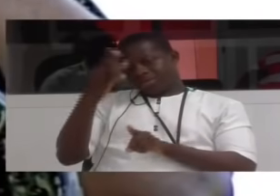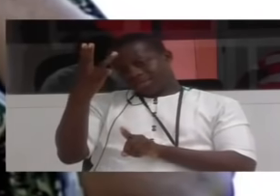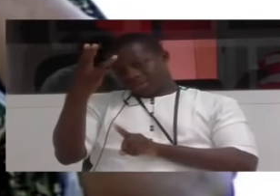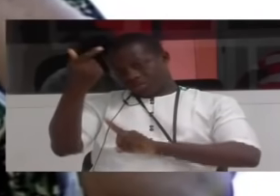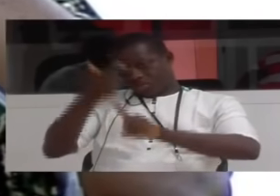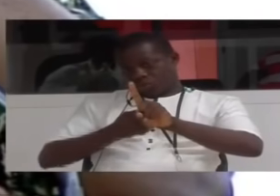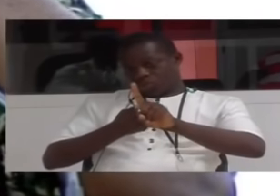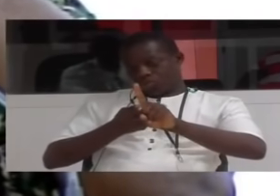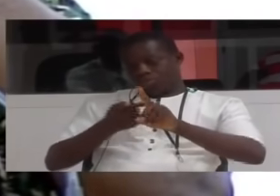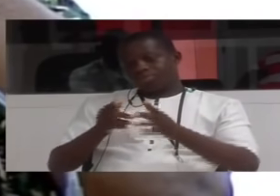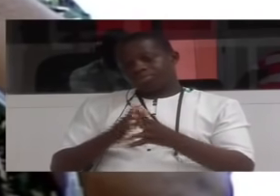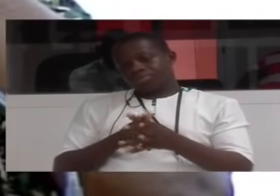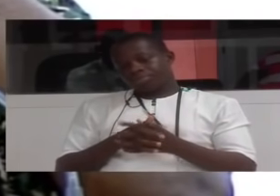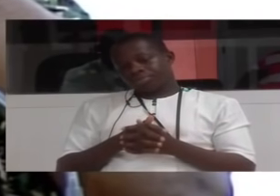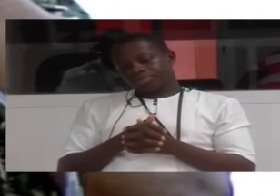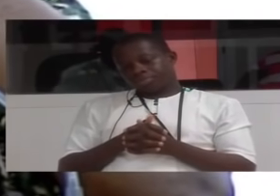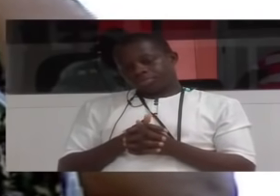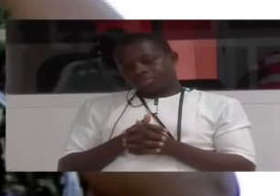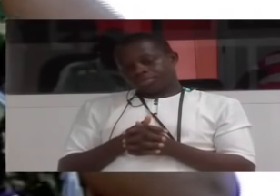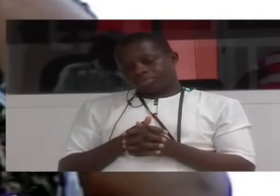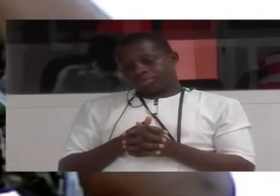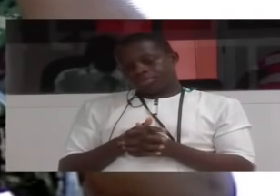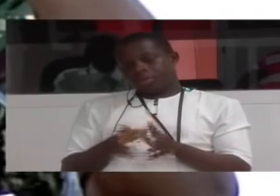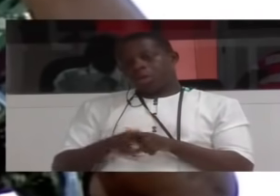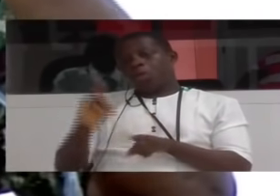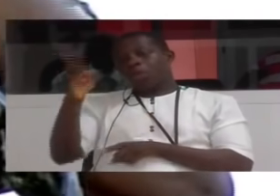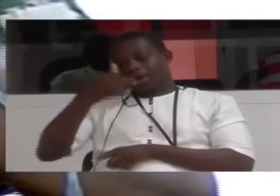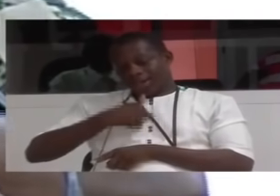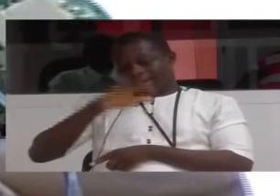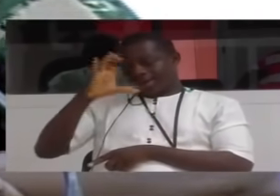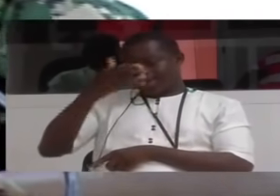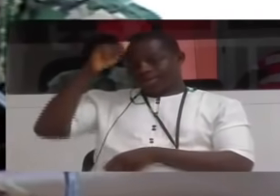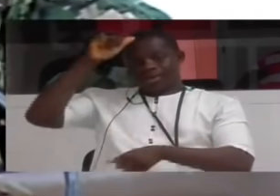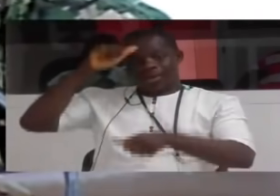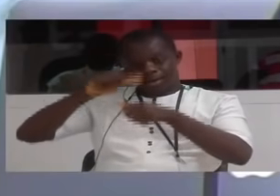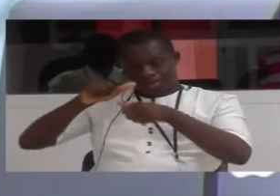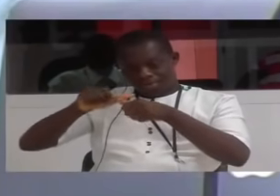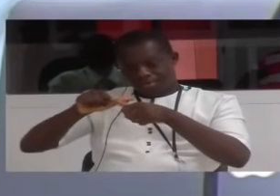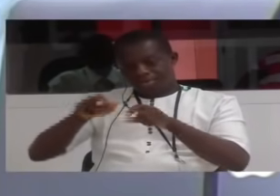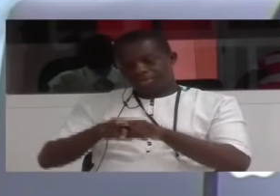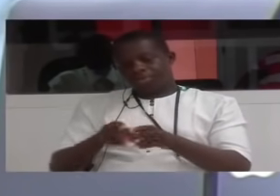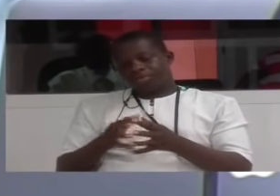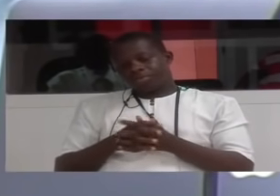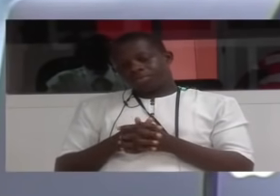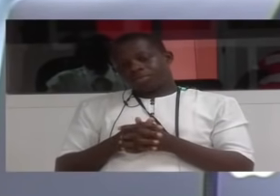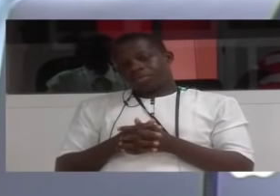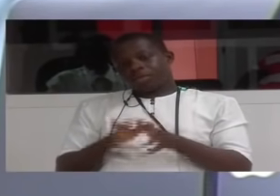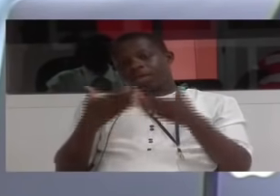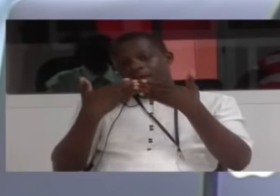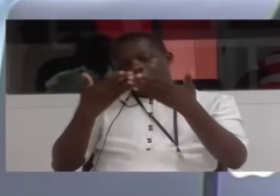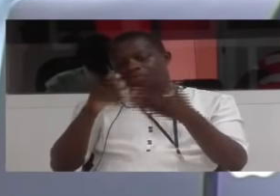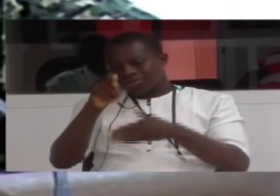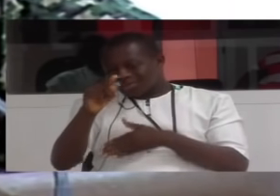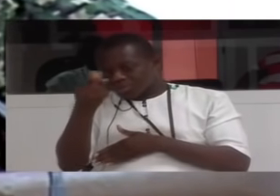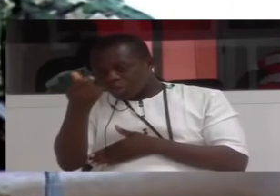I know and what I got was only for 3 months. Si suma fatale ko. If I can recall. Were you told where that money was coming